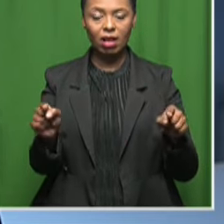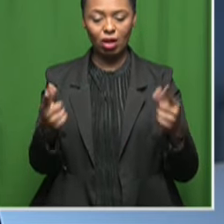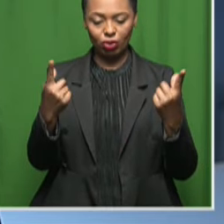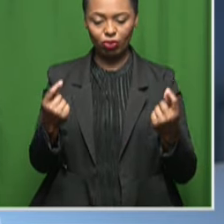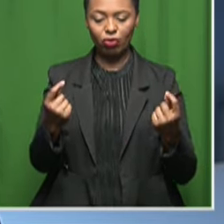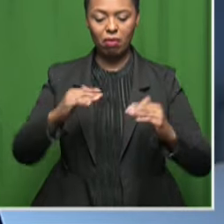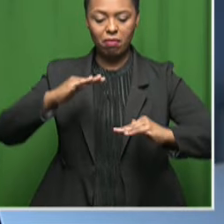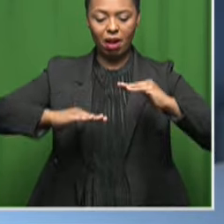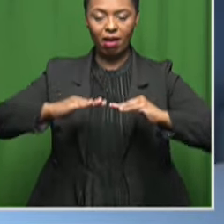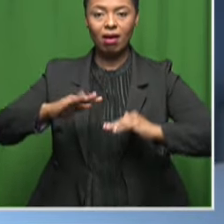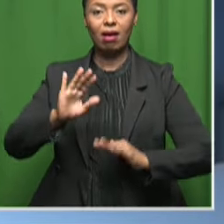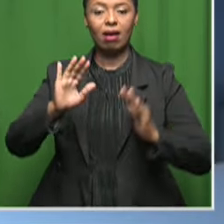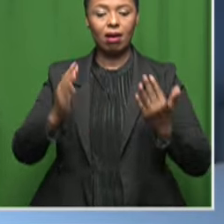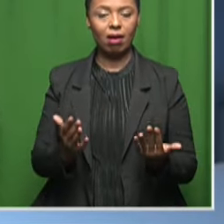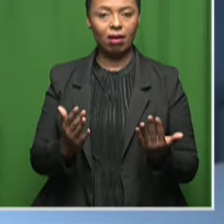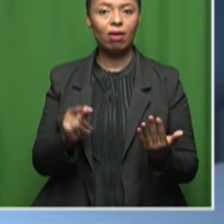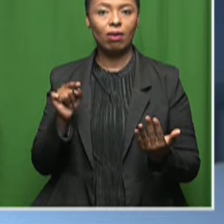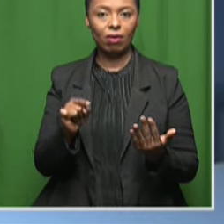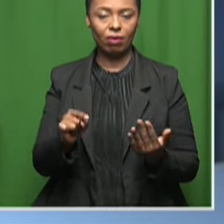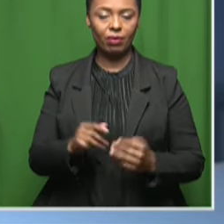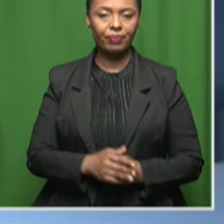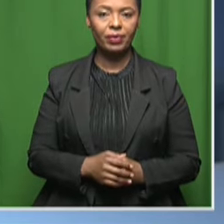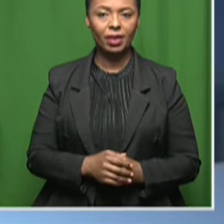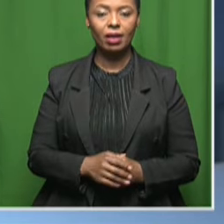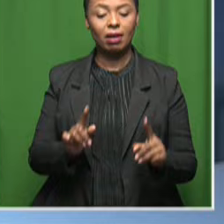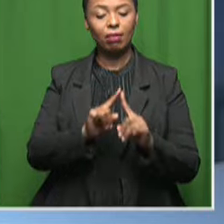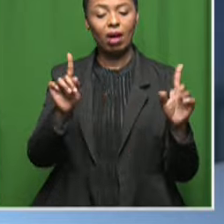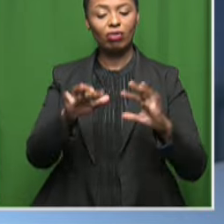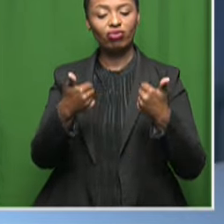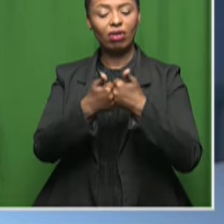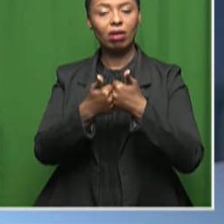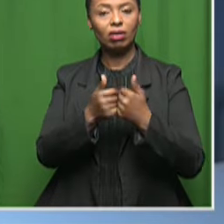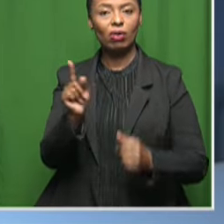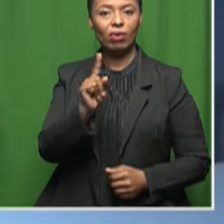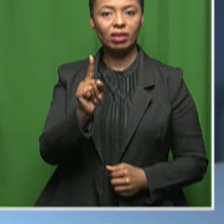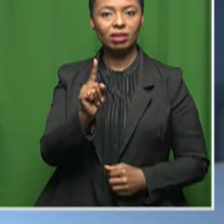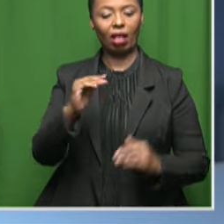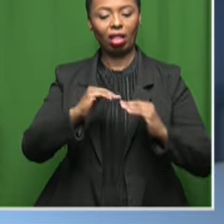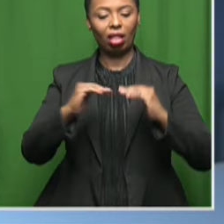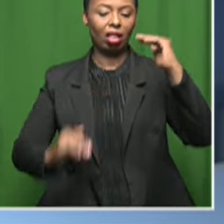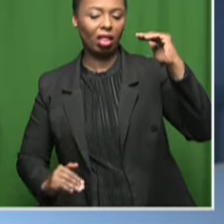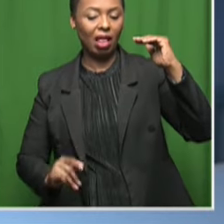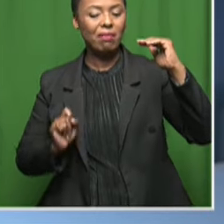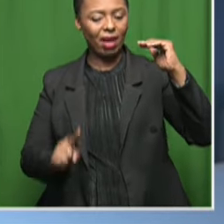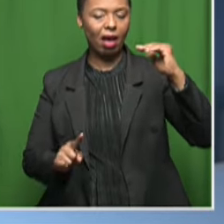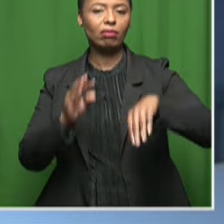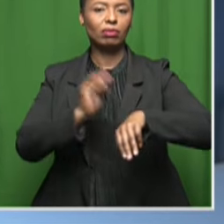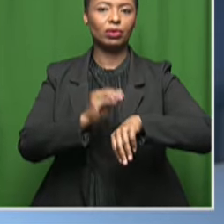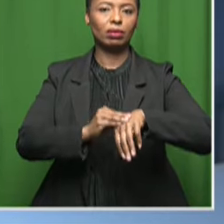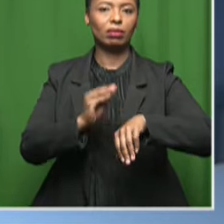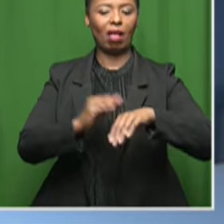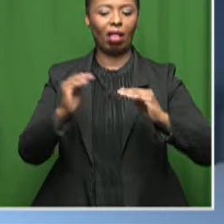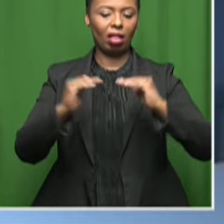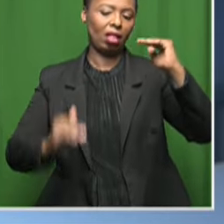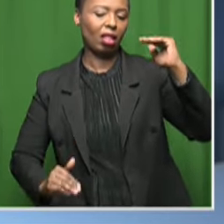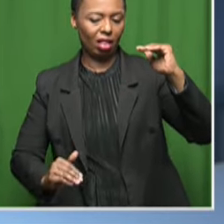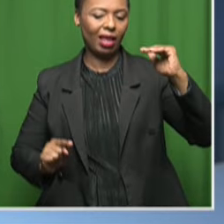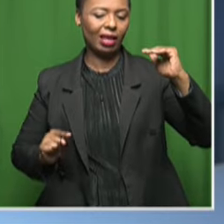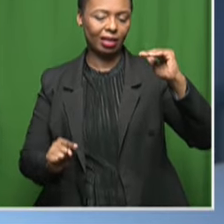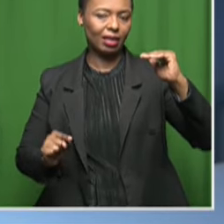with technology. And the challenge is inequality, income inequality. And we've also